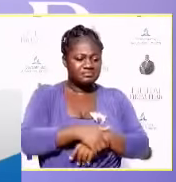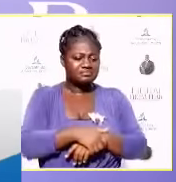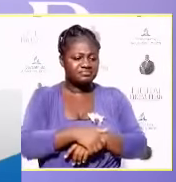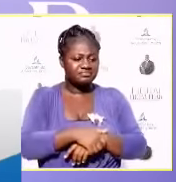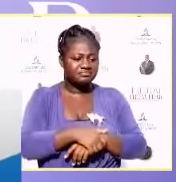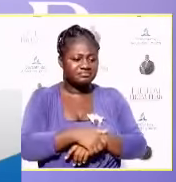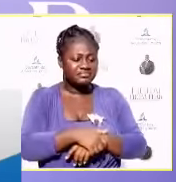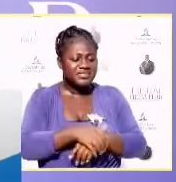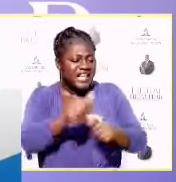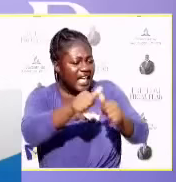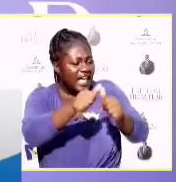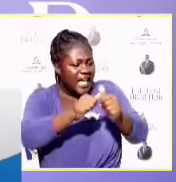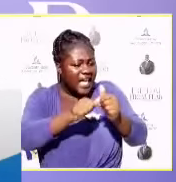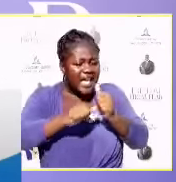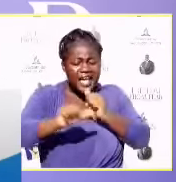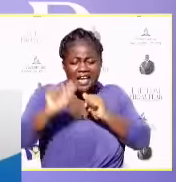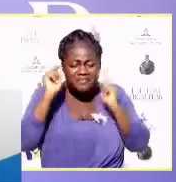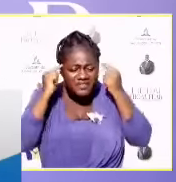Every